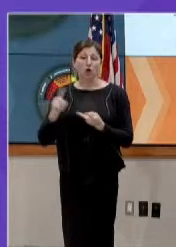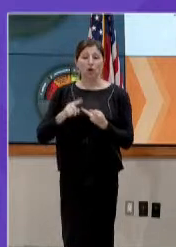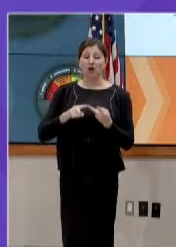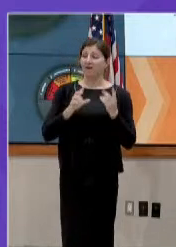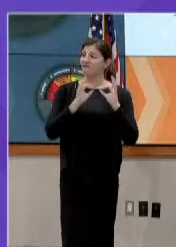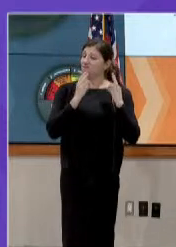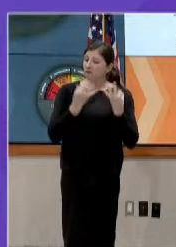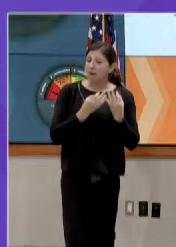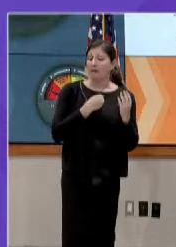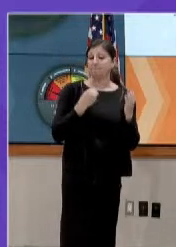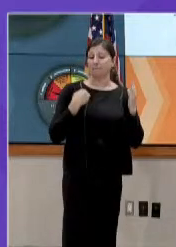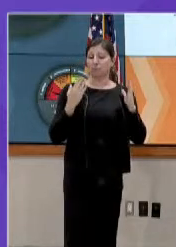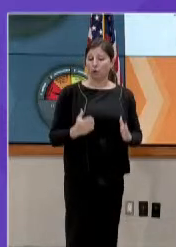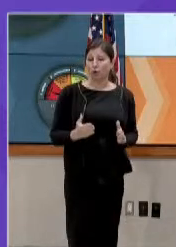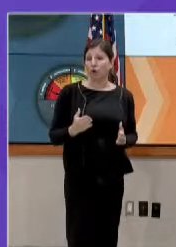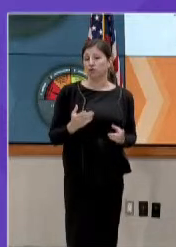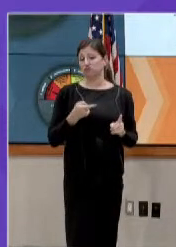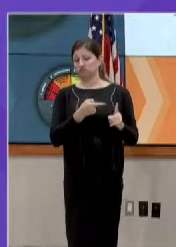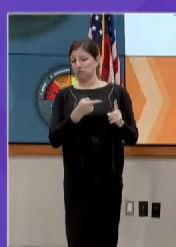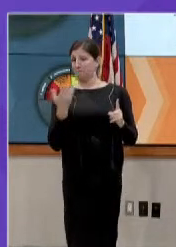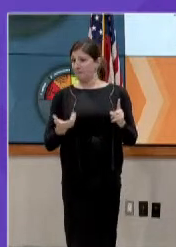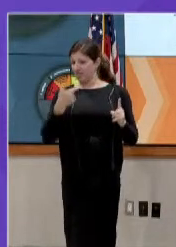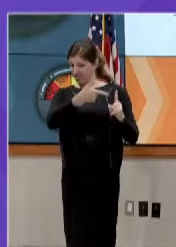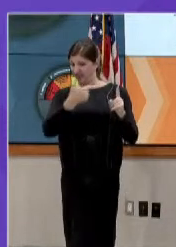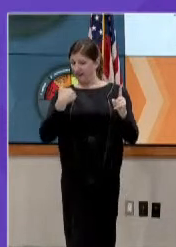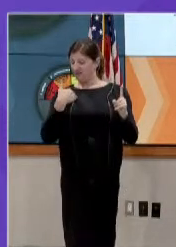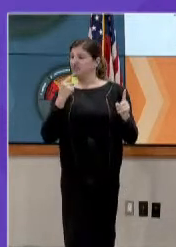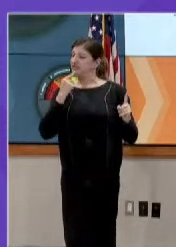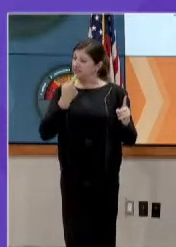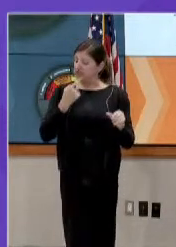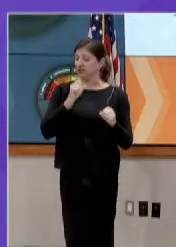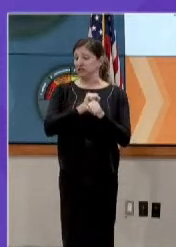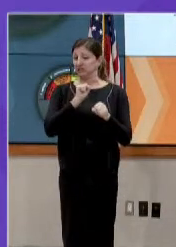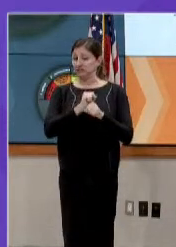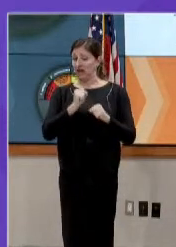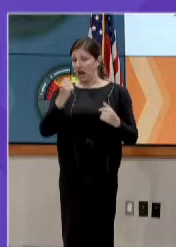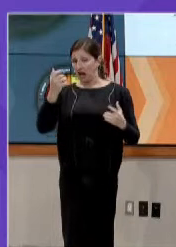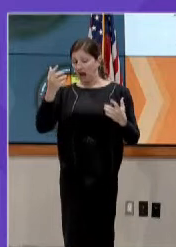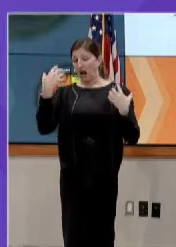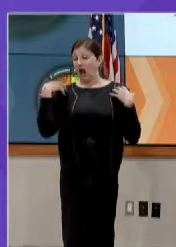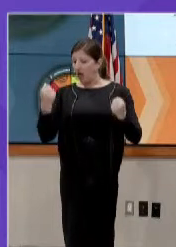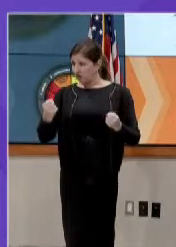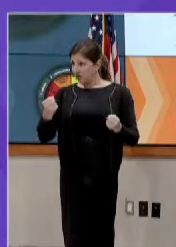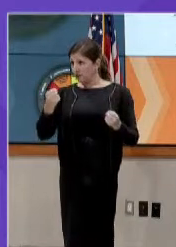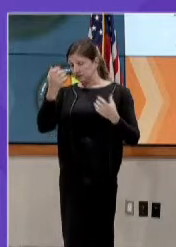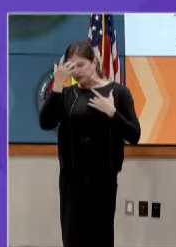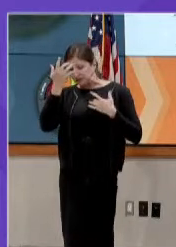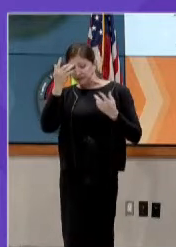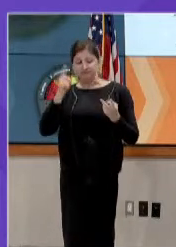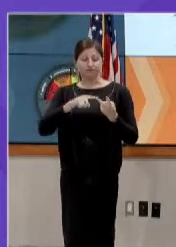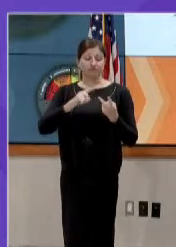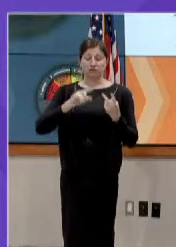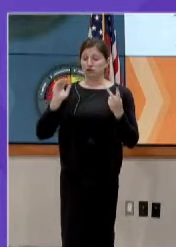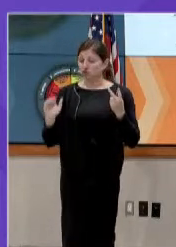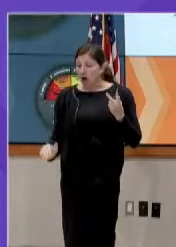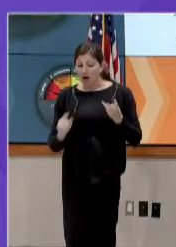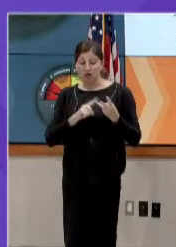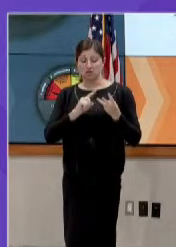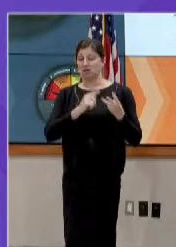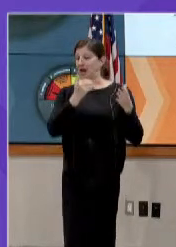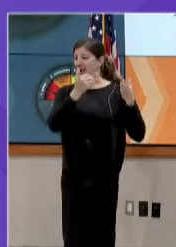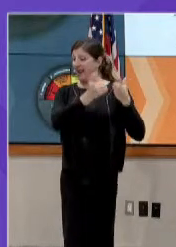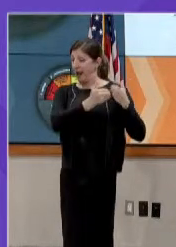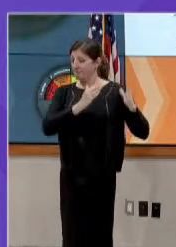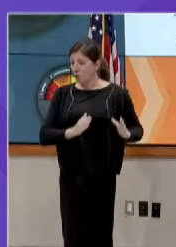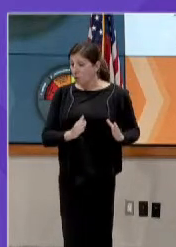of our family members who might have a serious health condition, whether it's a child in our community, whether it's a neighbor who